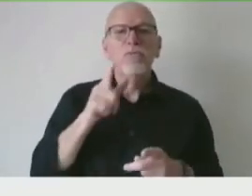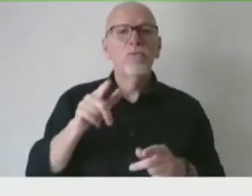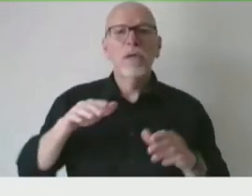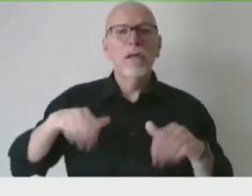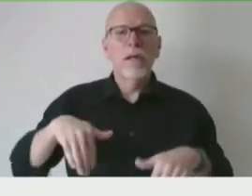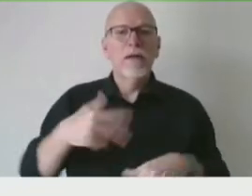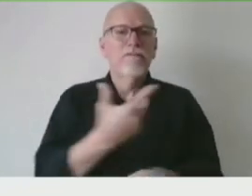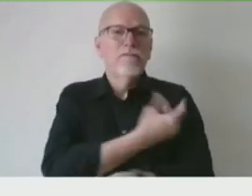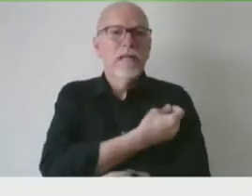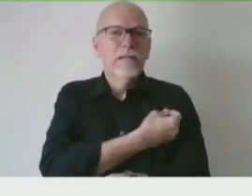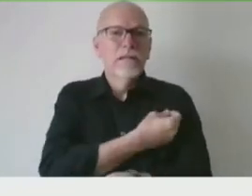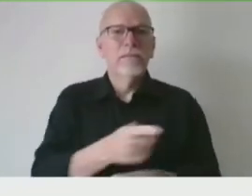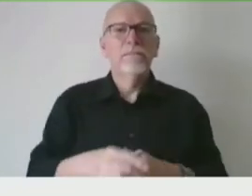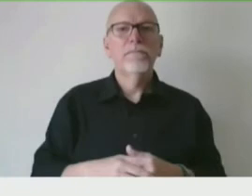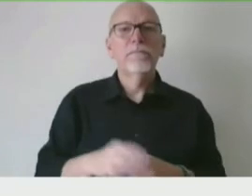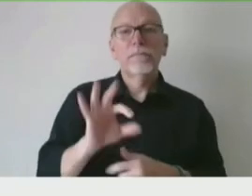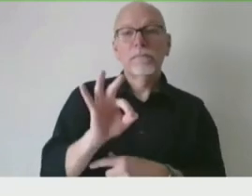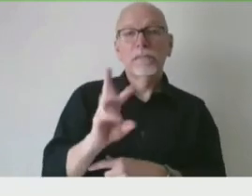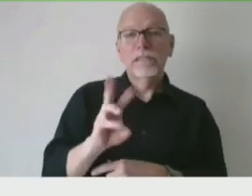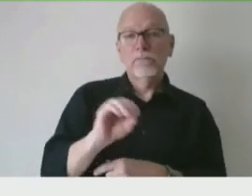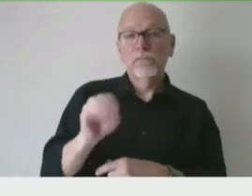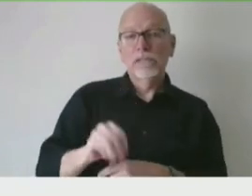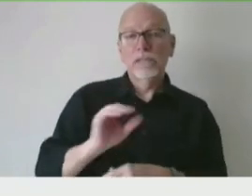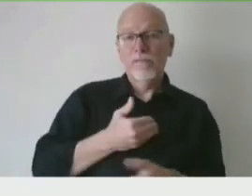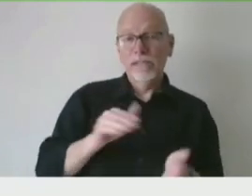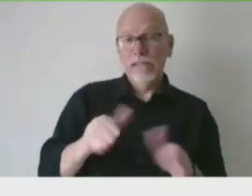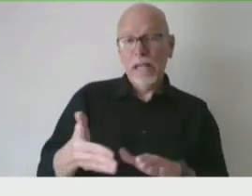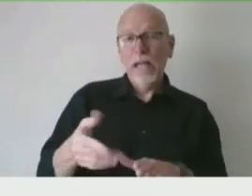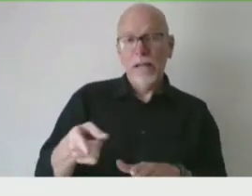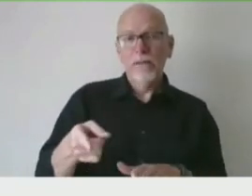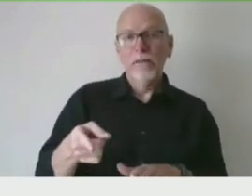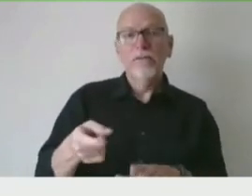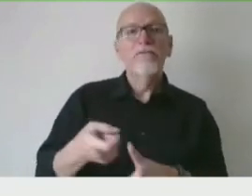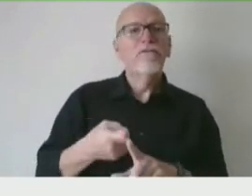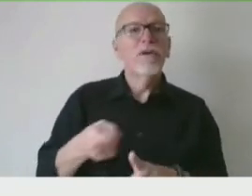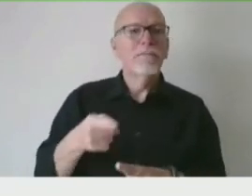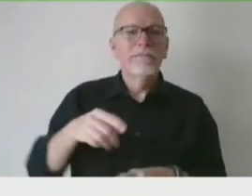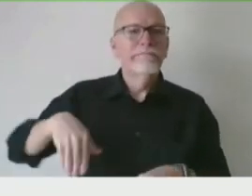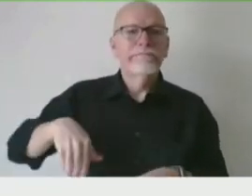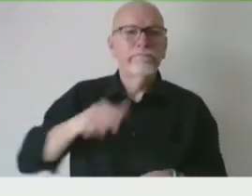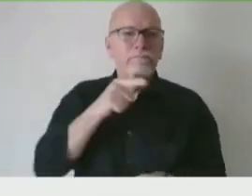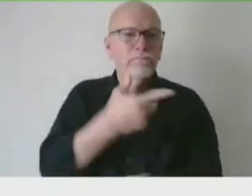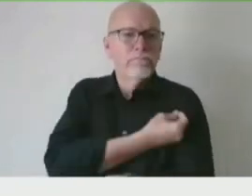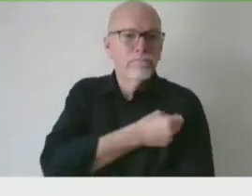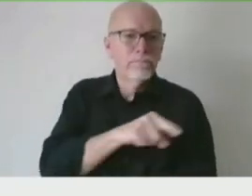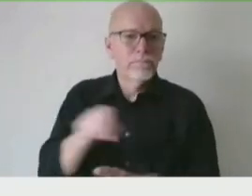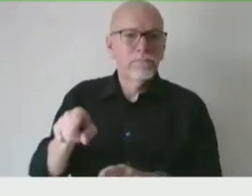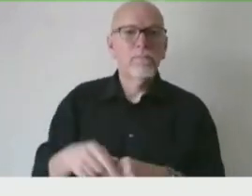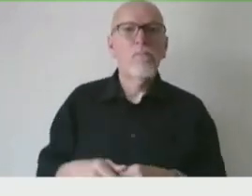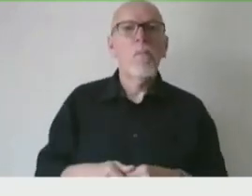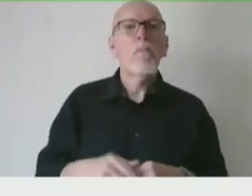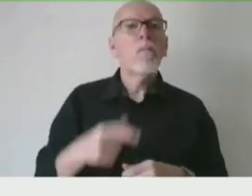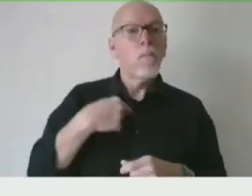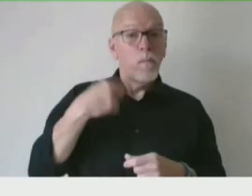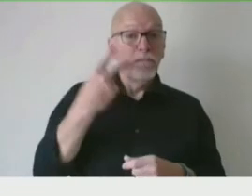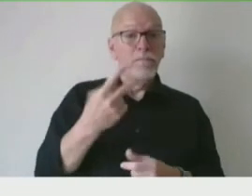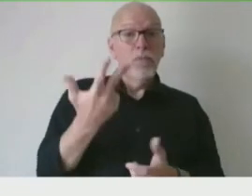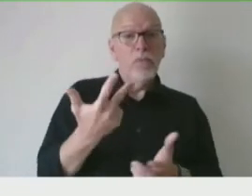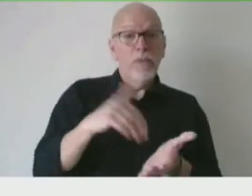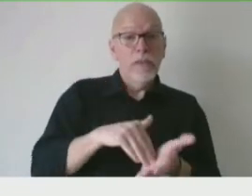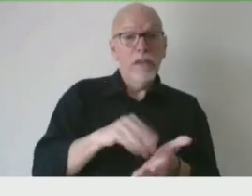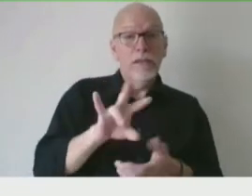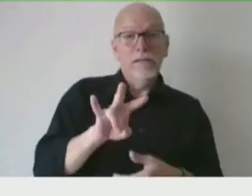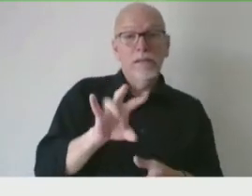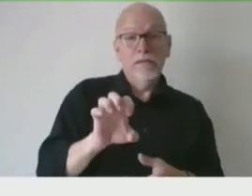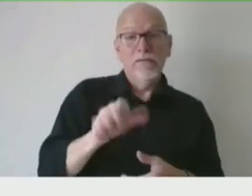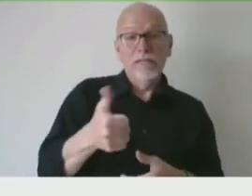vaccinated. 96% of our deaths have occurred in unvaccinated individuals. While we have seen 3,710